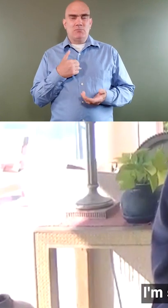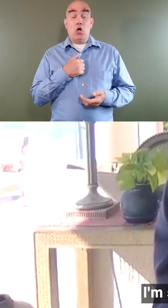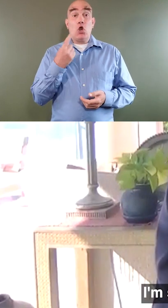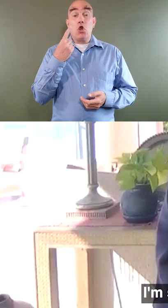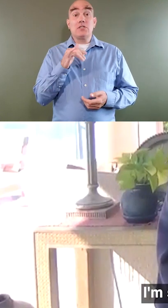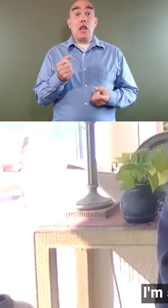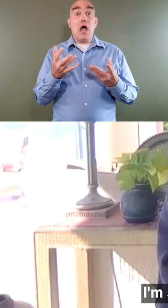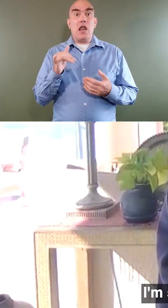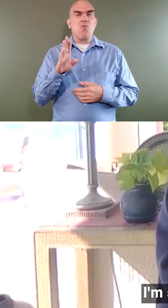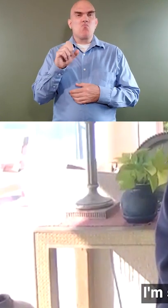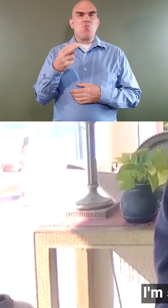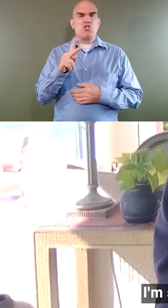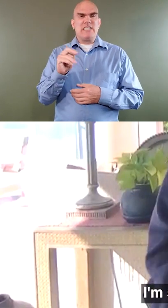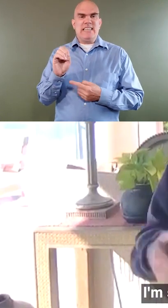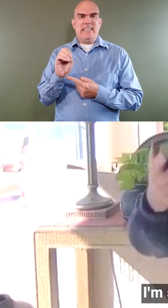look a lot like